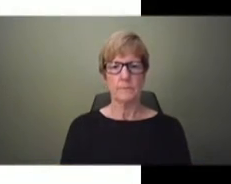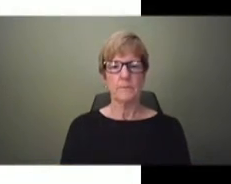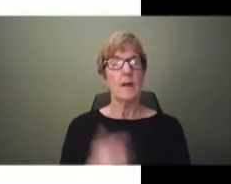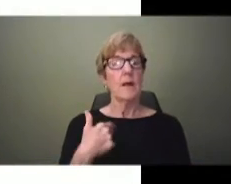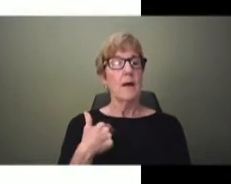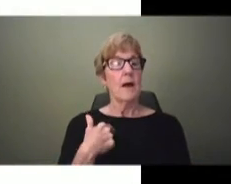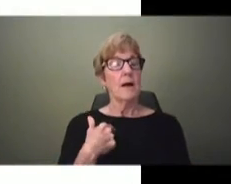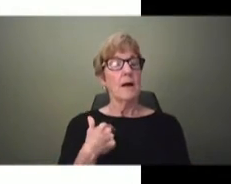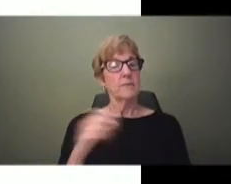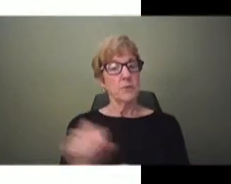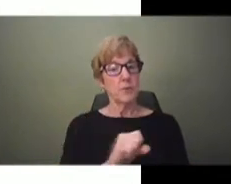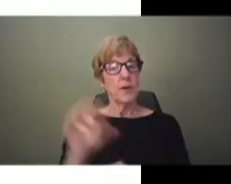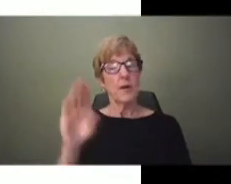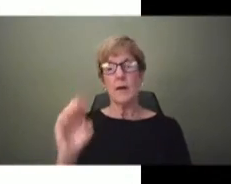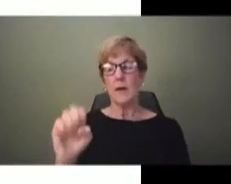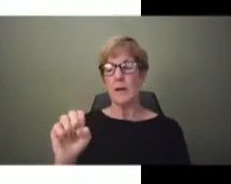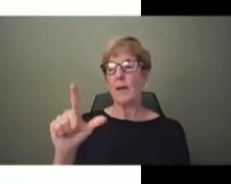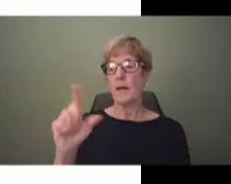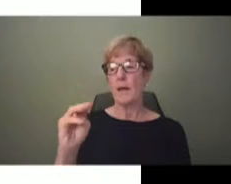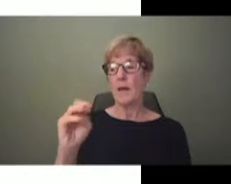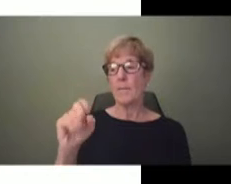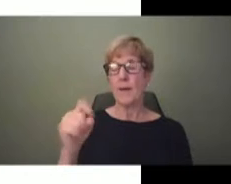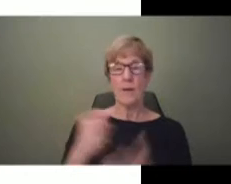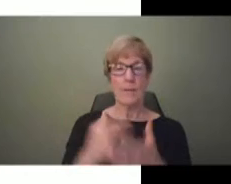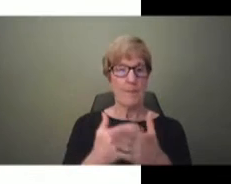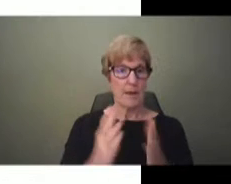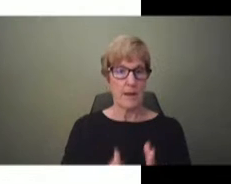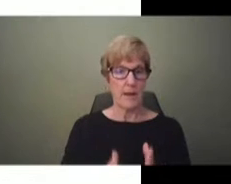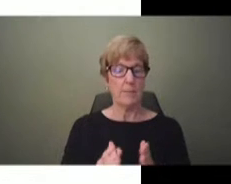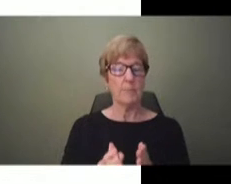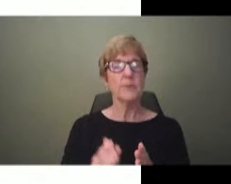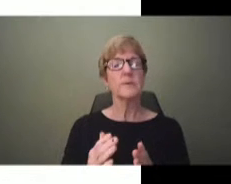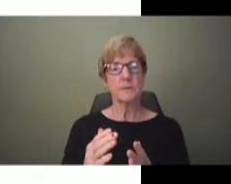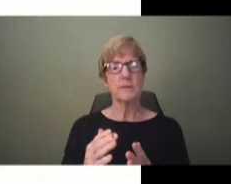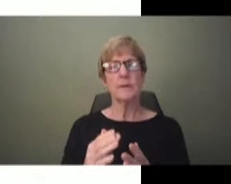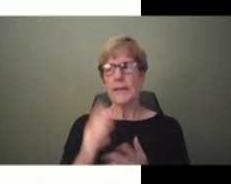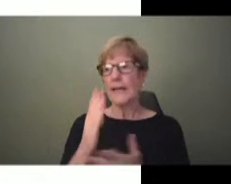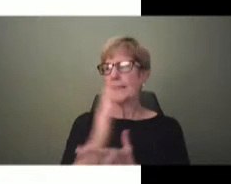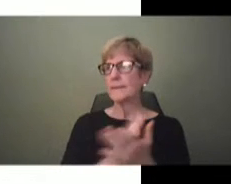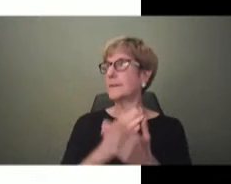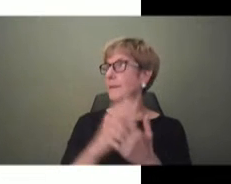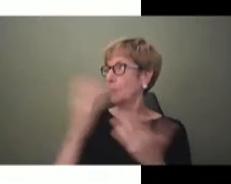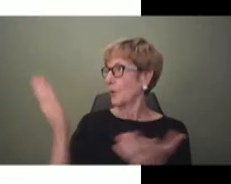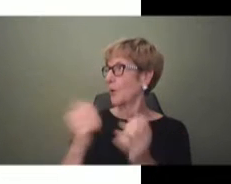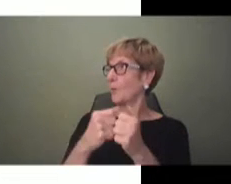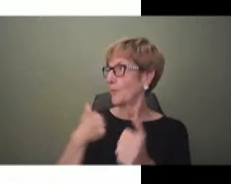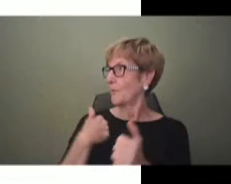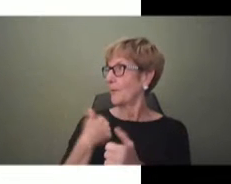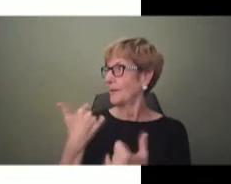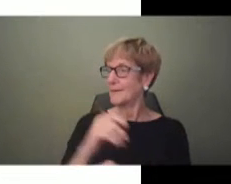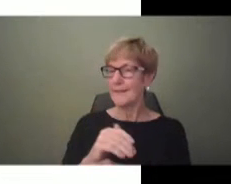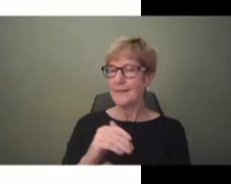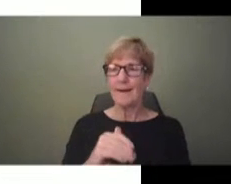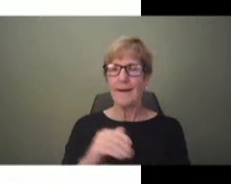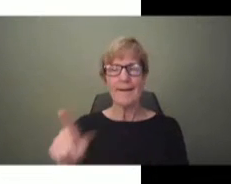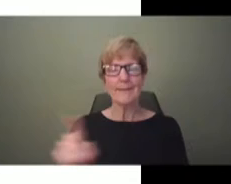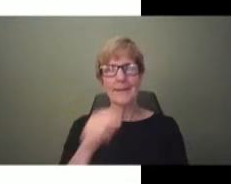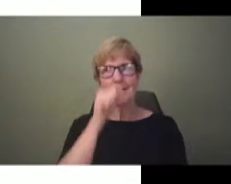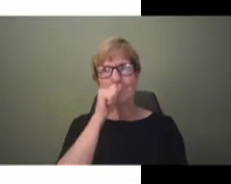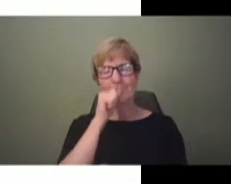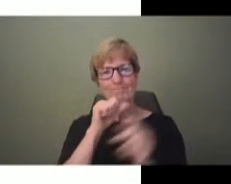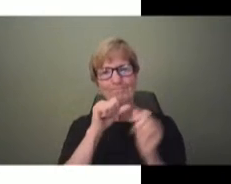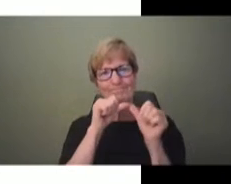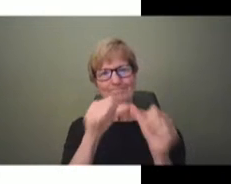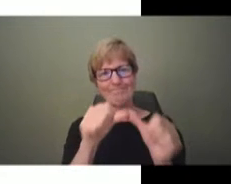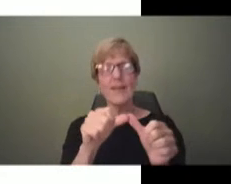working with the Belmont neighbors uh and a couple or actually here with me tonight they stuck it out uh